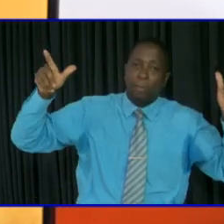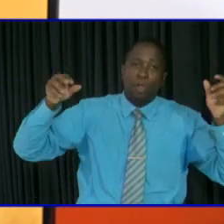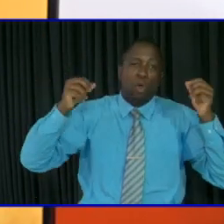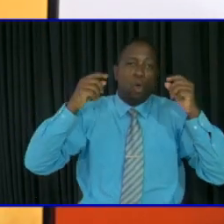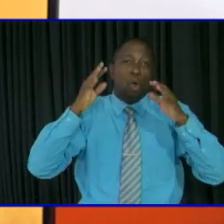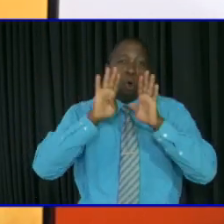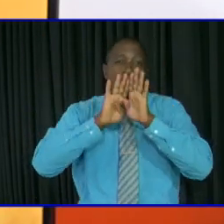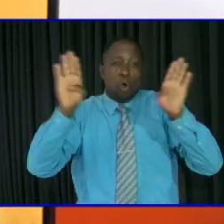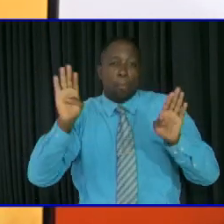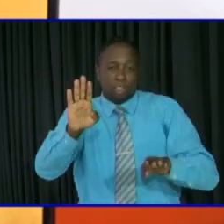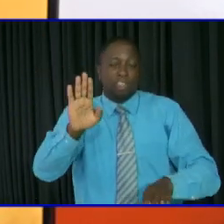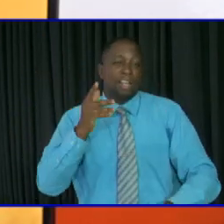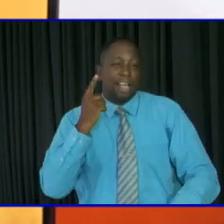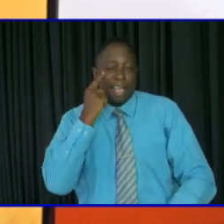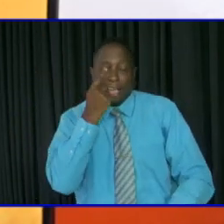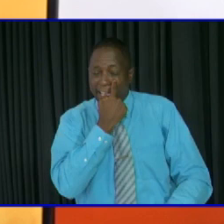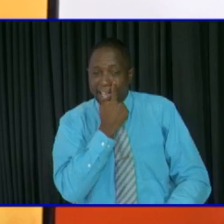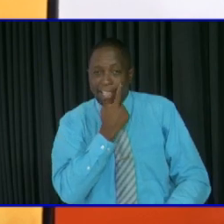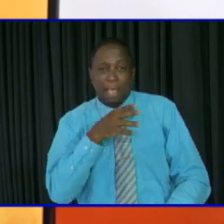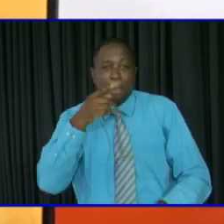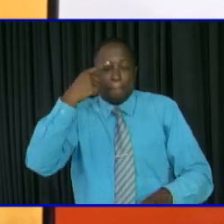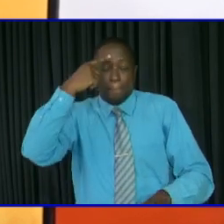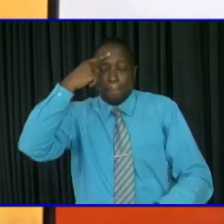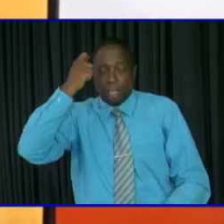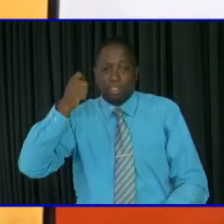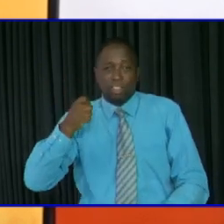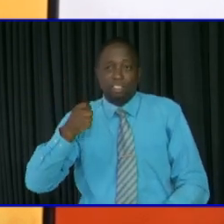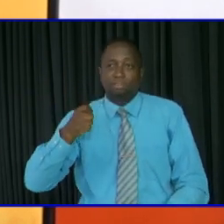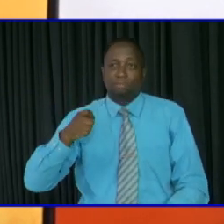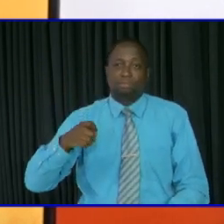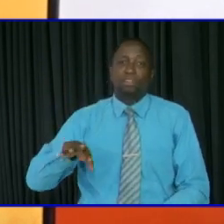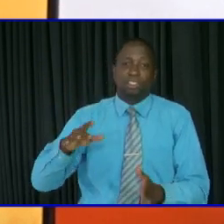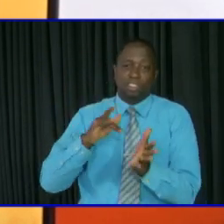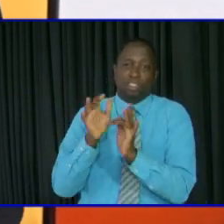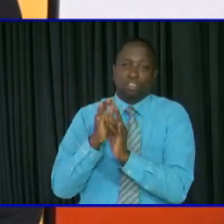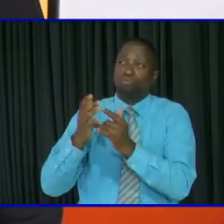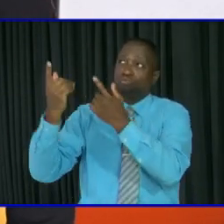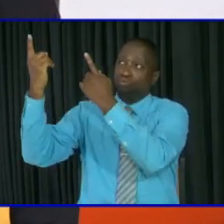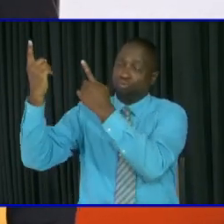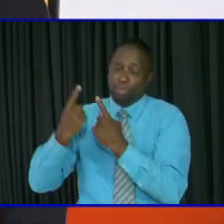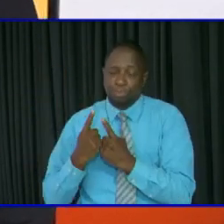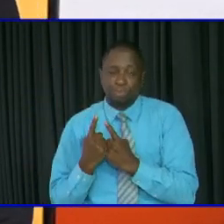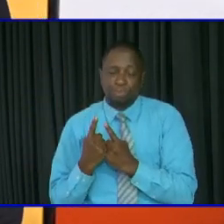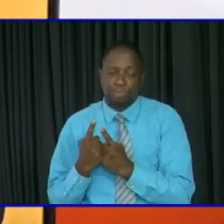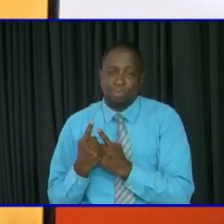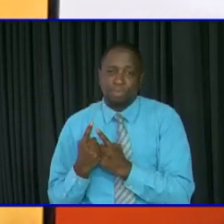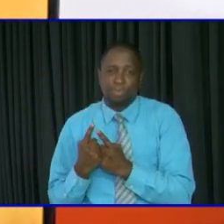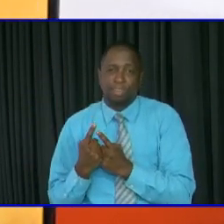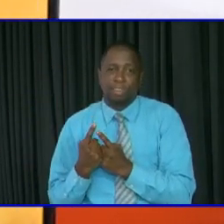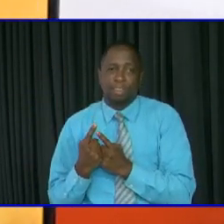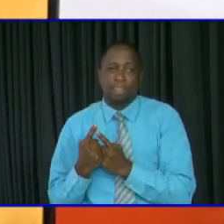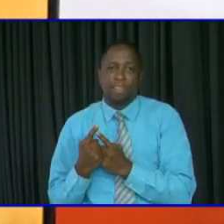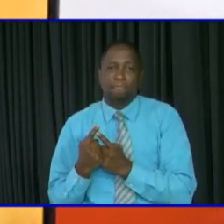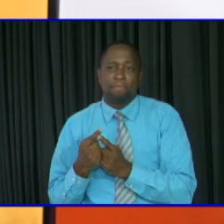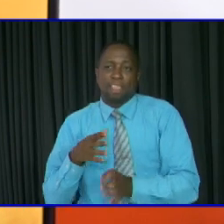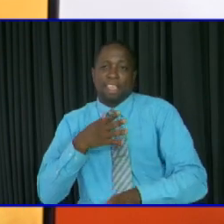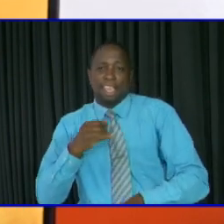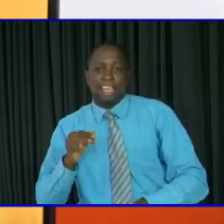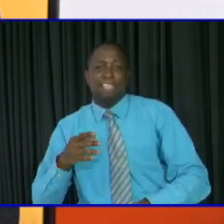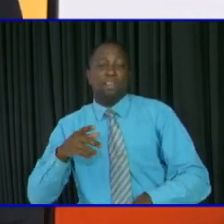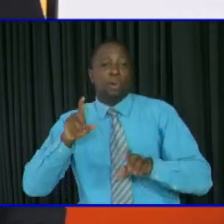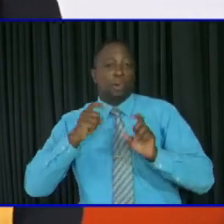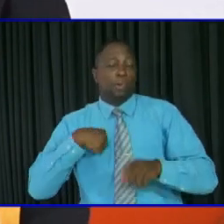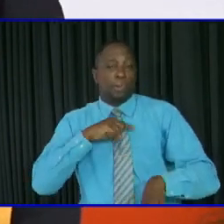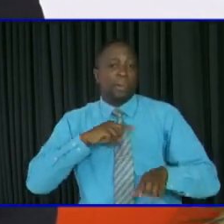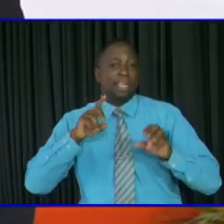we believed. And then verse 14, after he says that we should cast off the work of